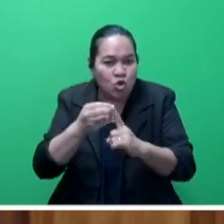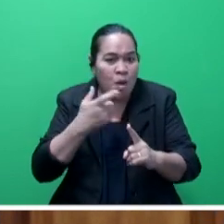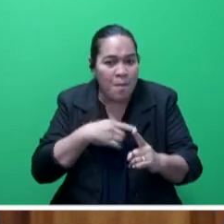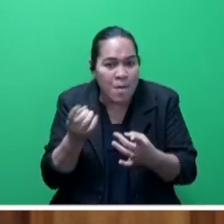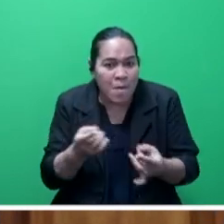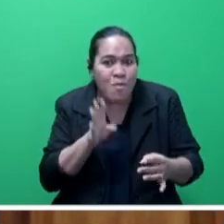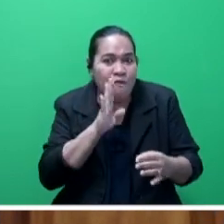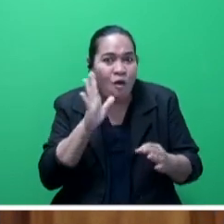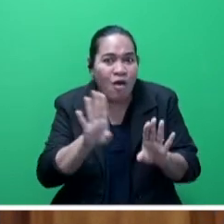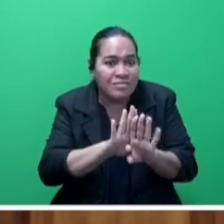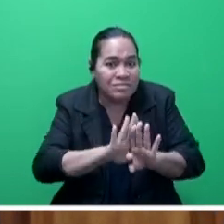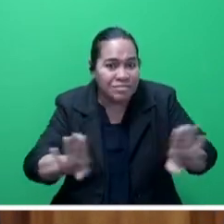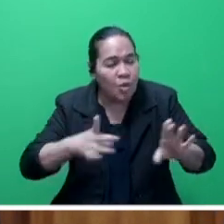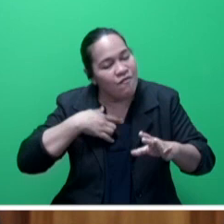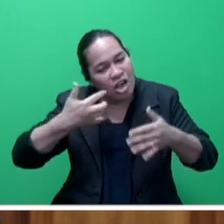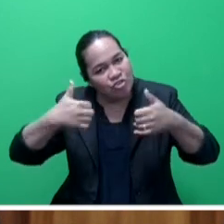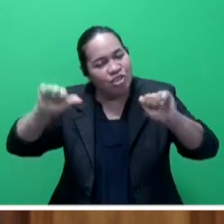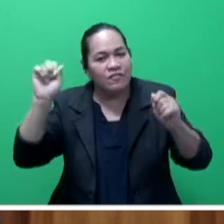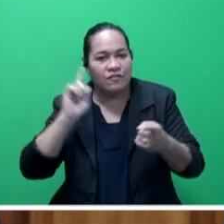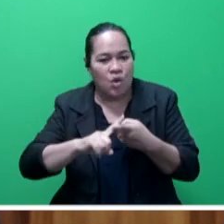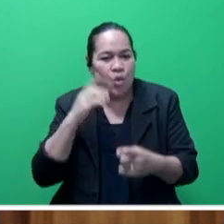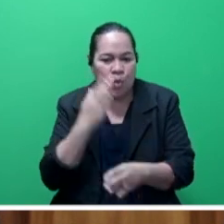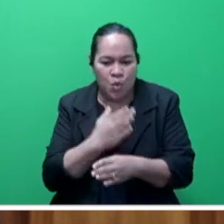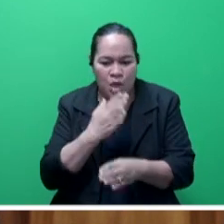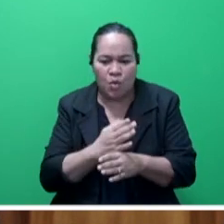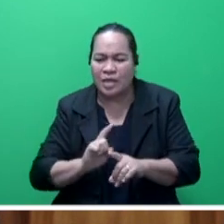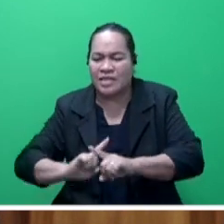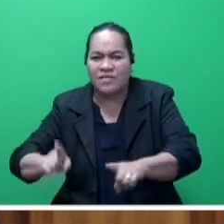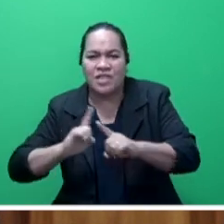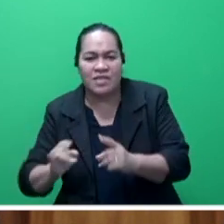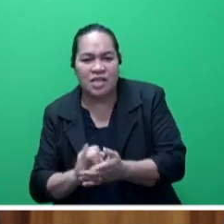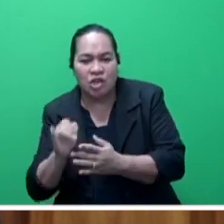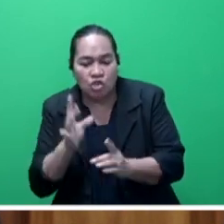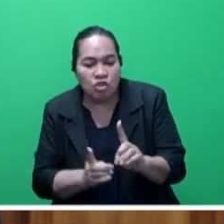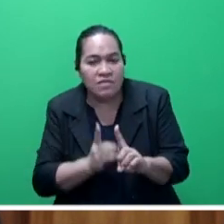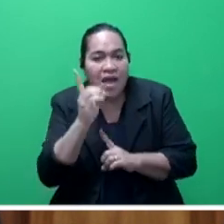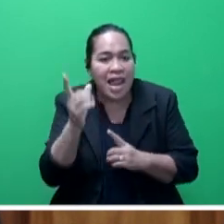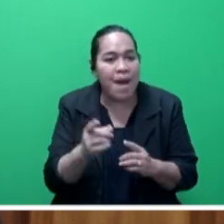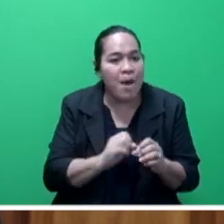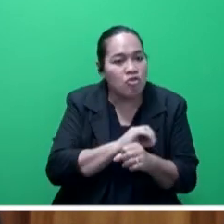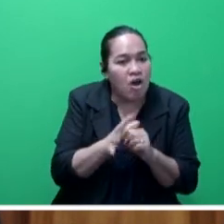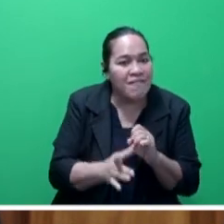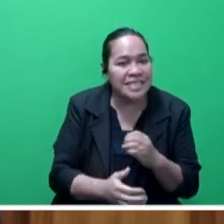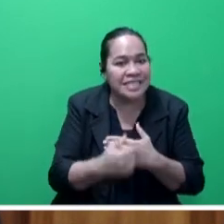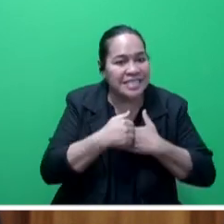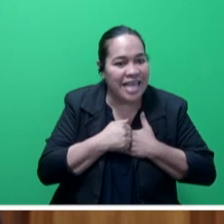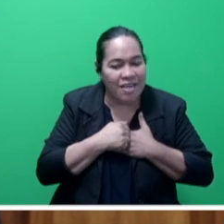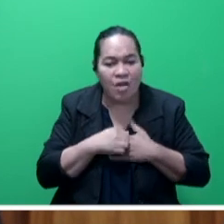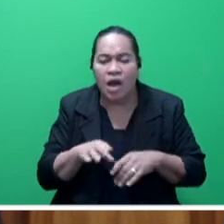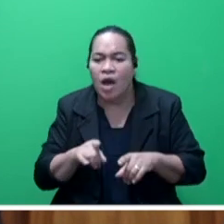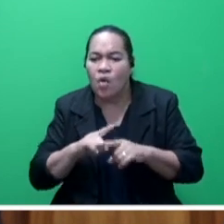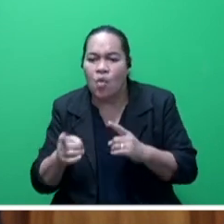We achieved that, Honourable Speaker. We worked with industry to develop COVID-safe protocols to welcome back tourists and open